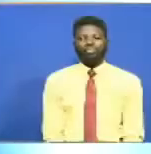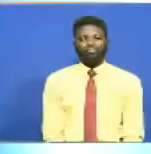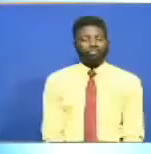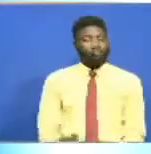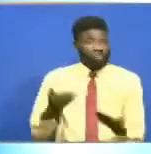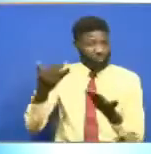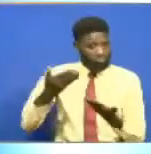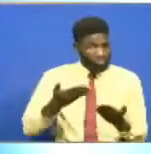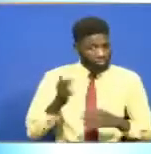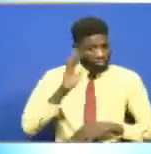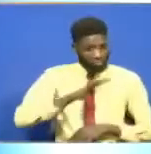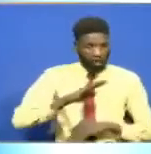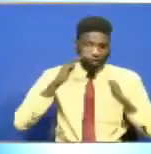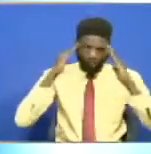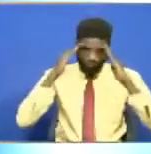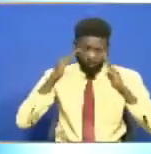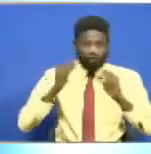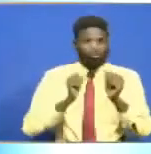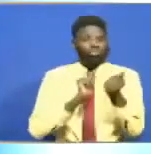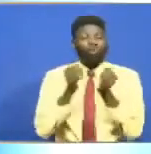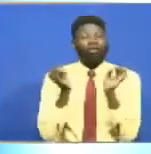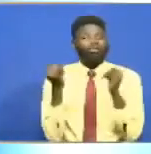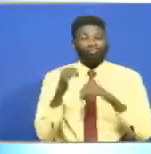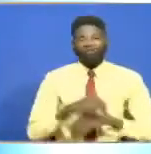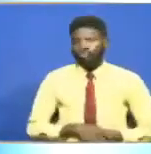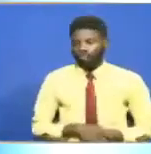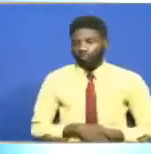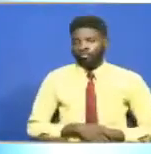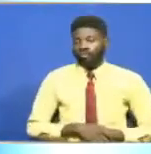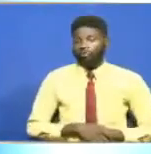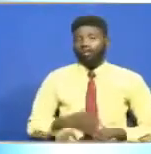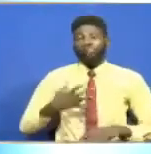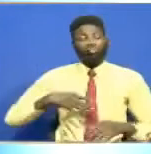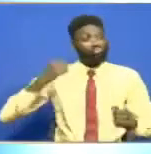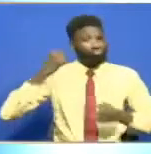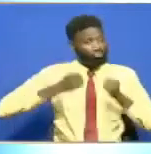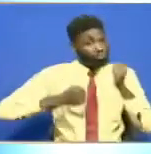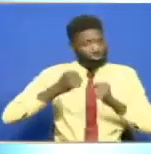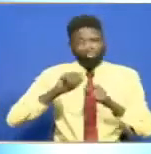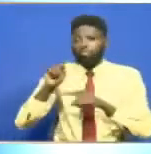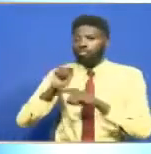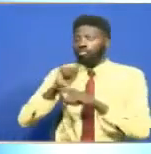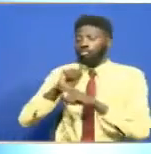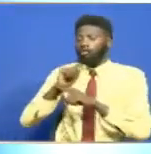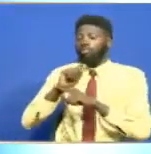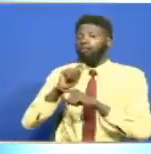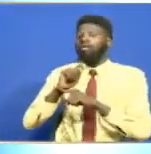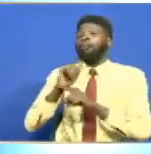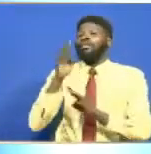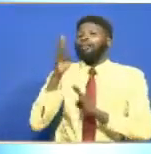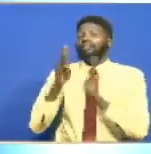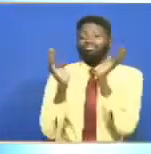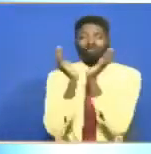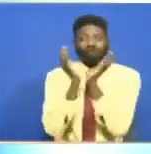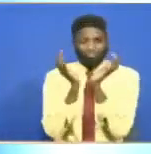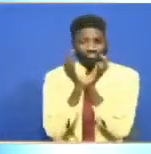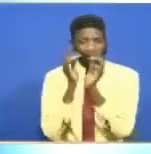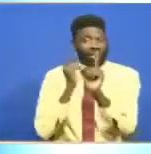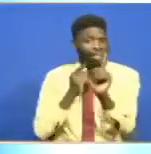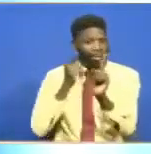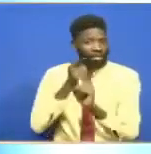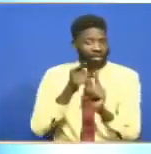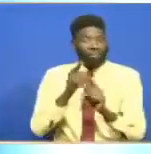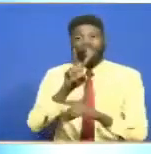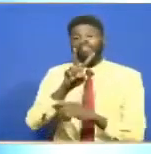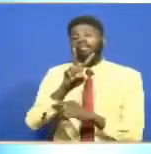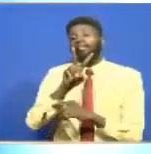Welcome back. Now let's have a look at sports, whereby athletes currently in bubble training camp at Kasarani in preparation for the 32nd